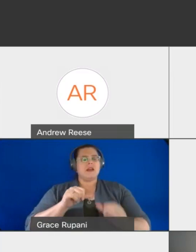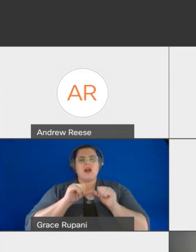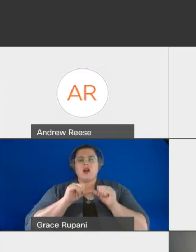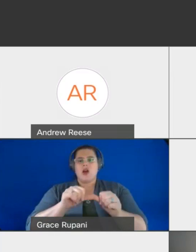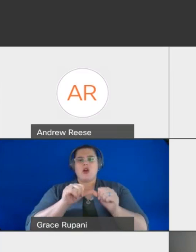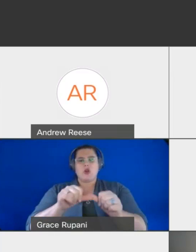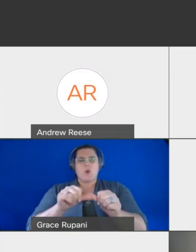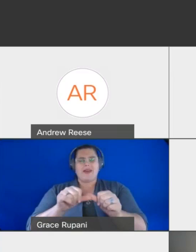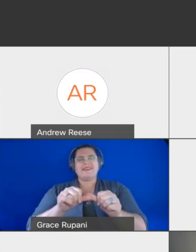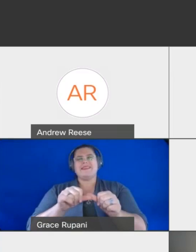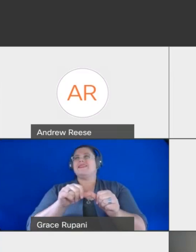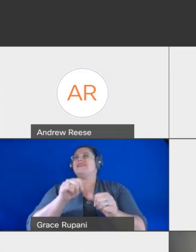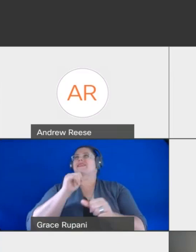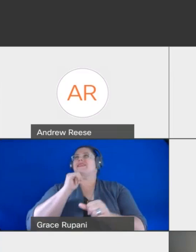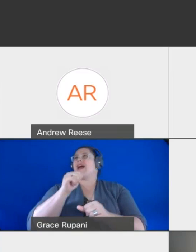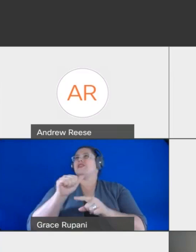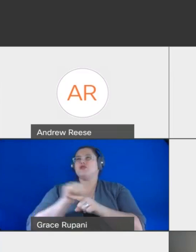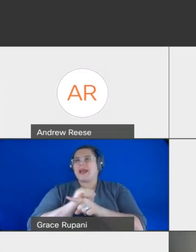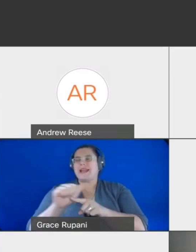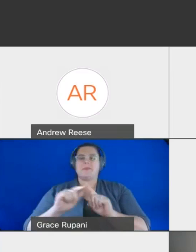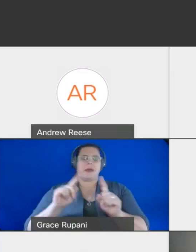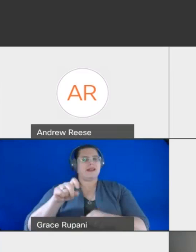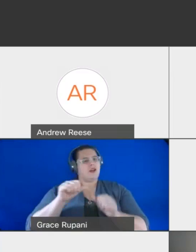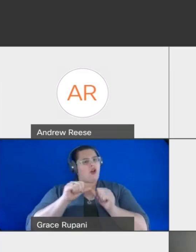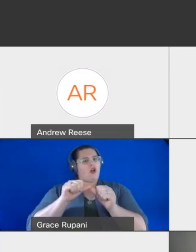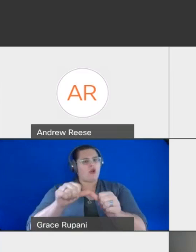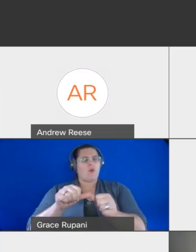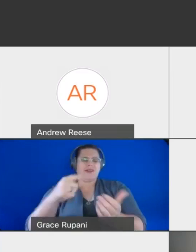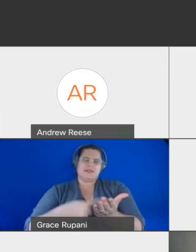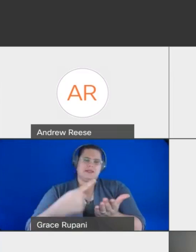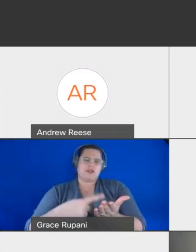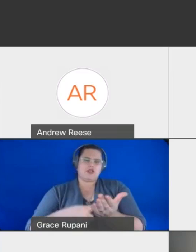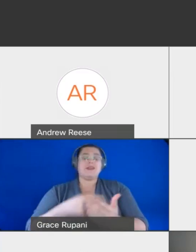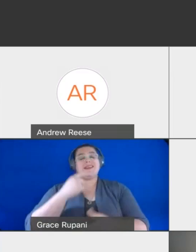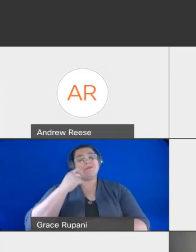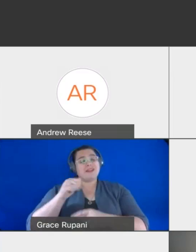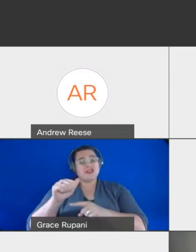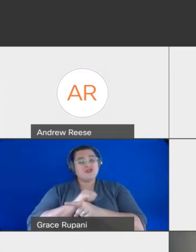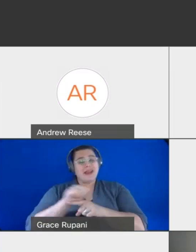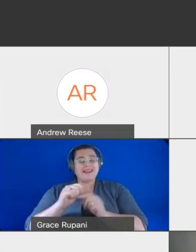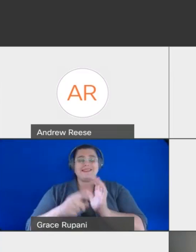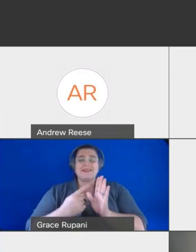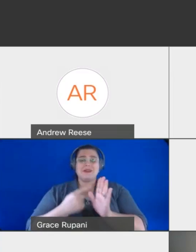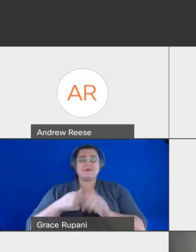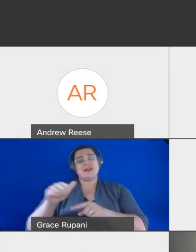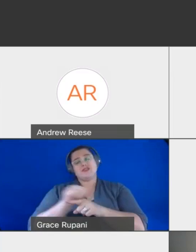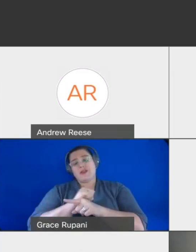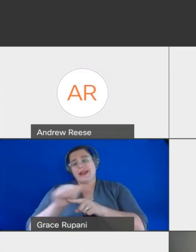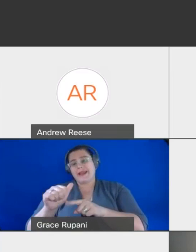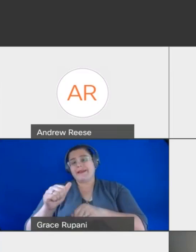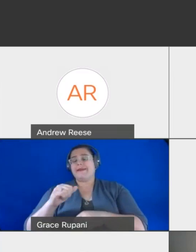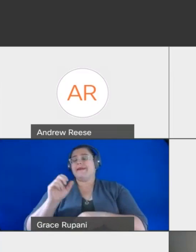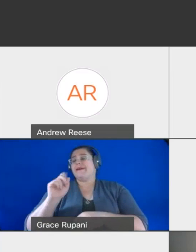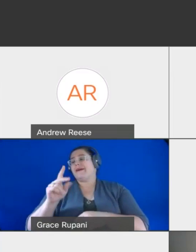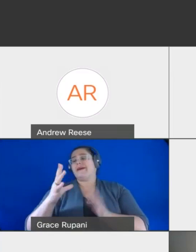it training, discussions, because training is that thing that you turn on And, you know, it's like, is there a test at the end? I'll take the